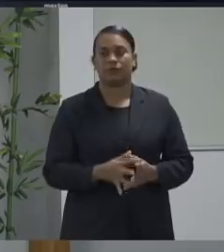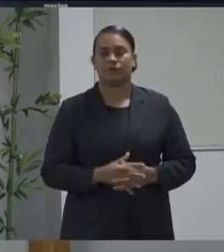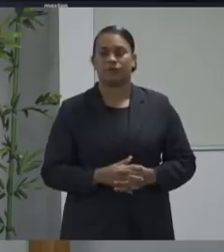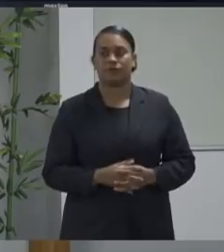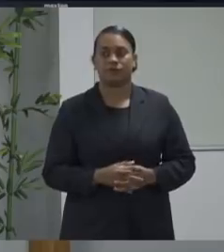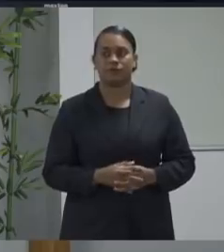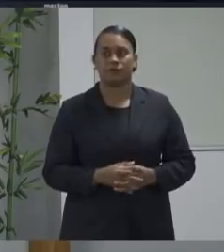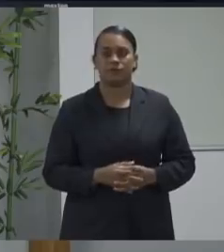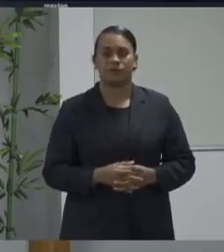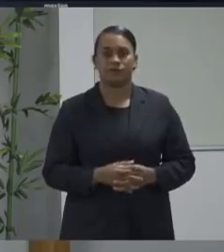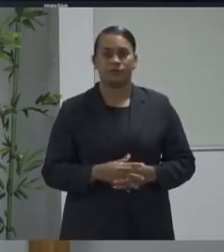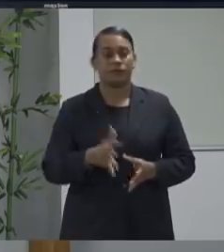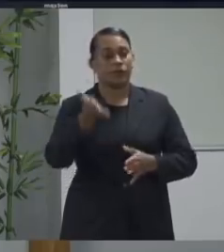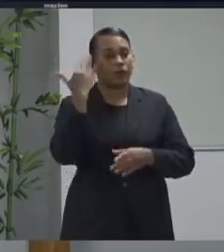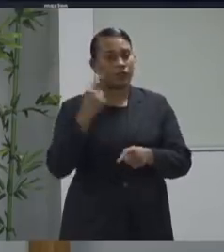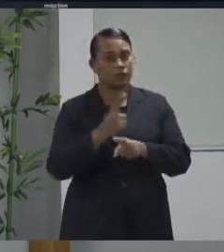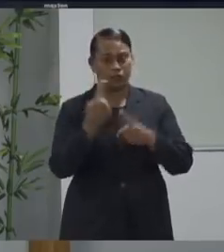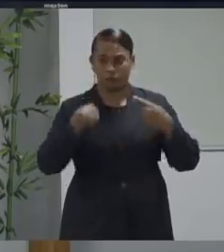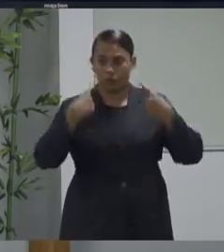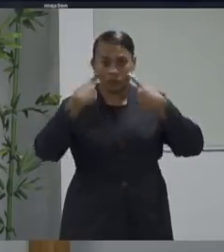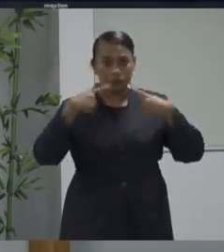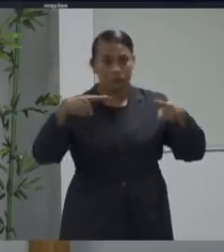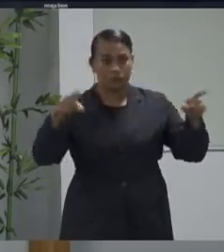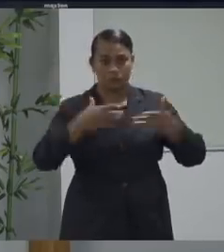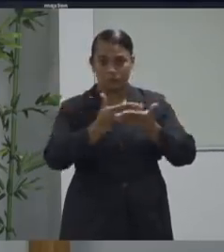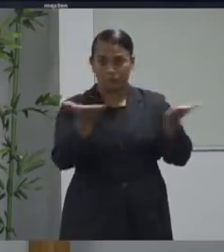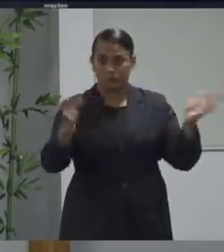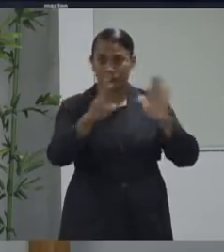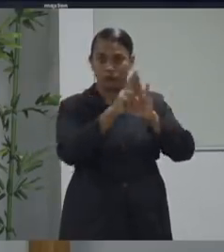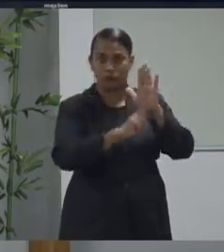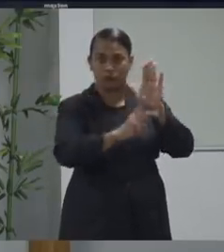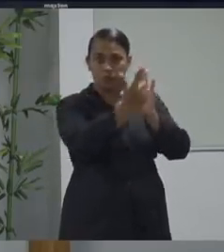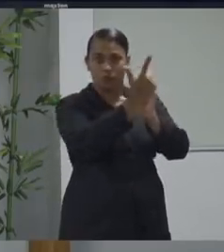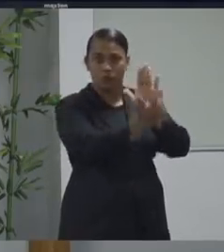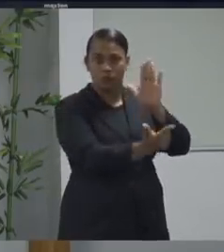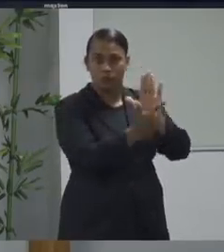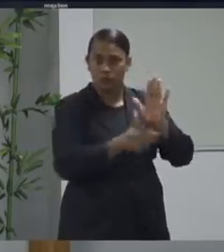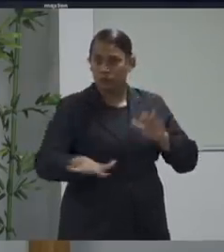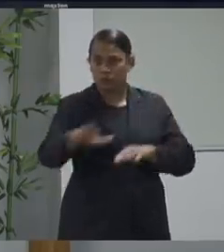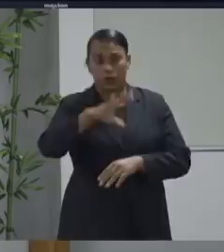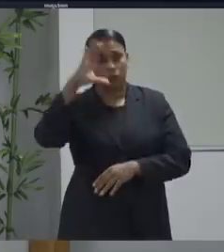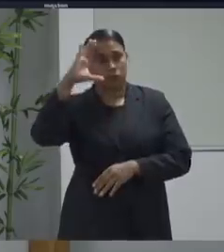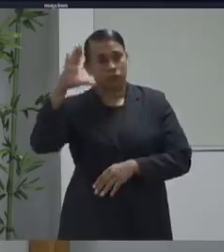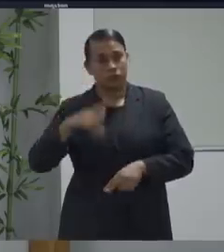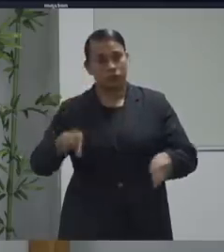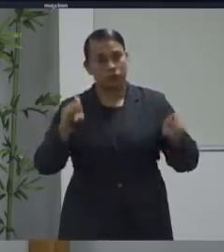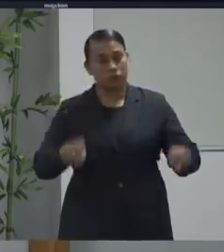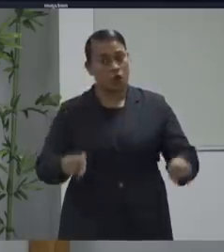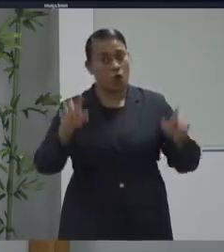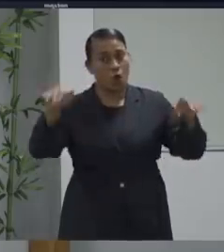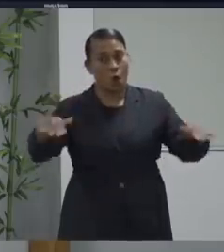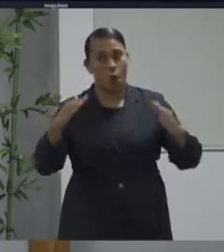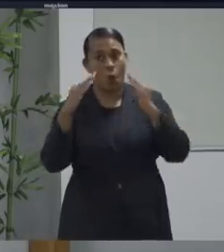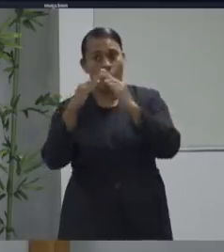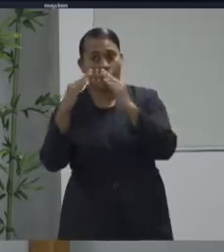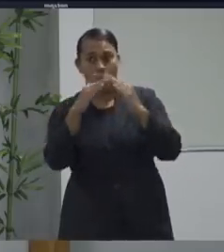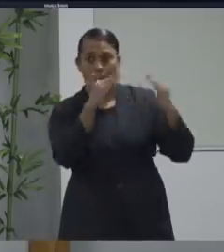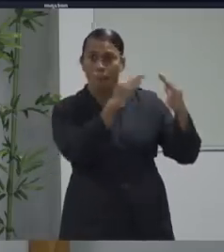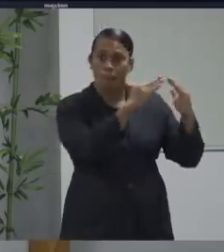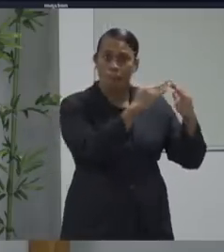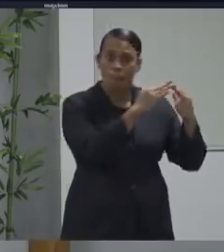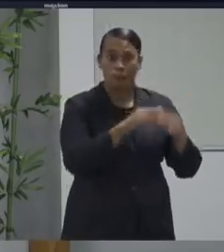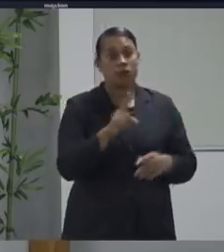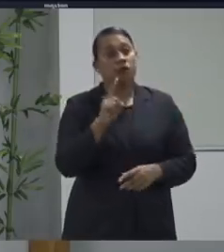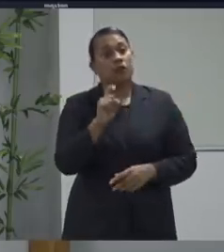Last week, we issued a nationwide directive to all people in Fiji to stay at home unless your life or livelihood